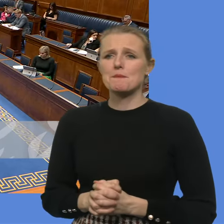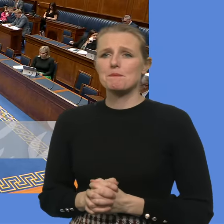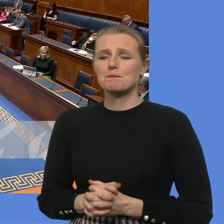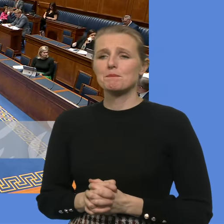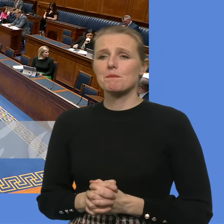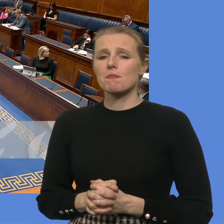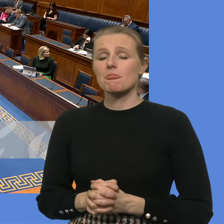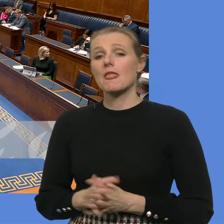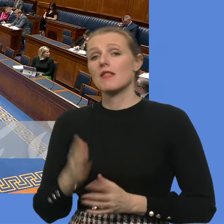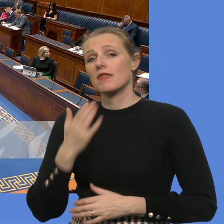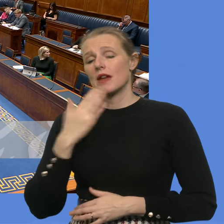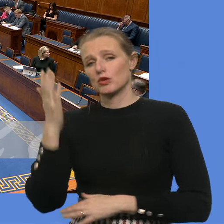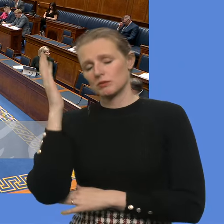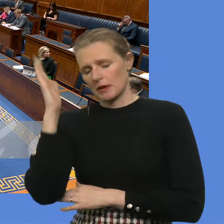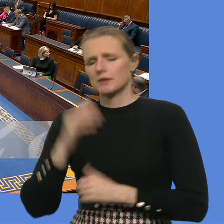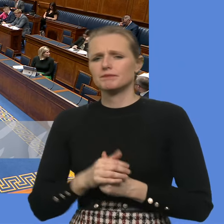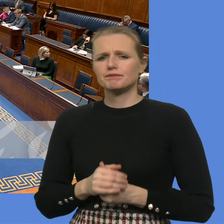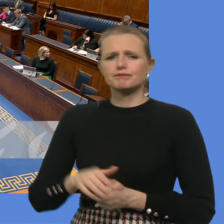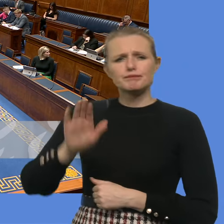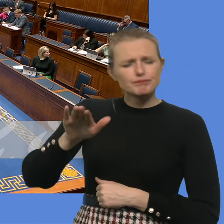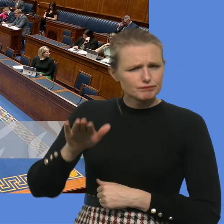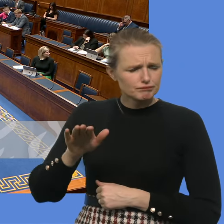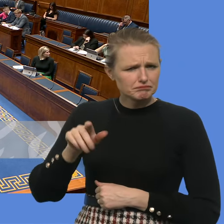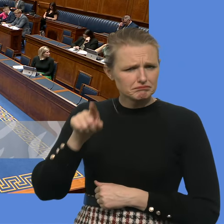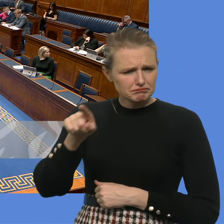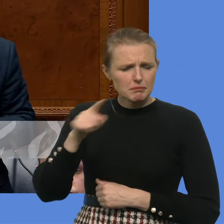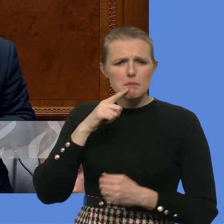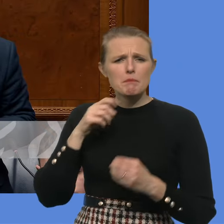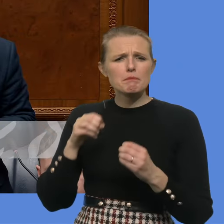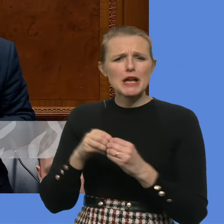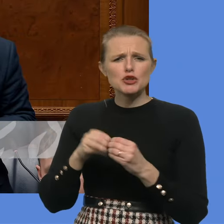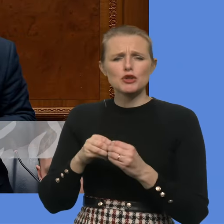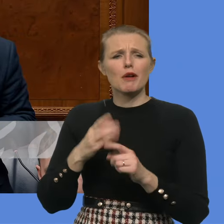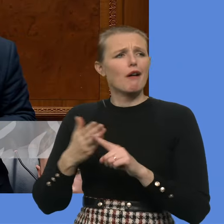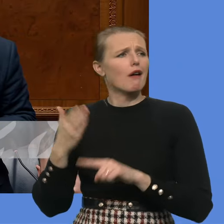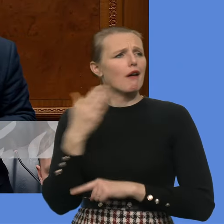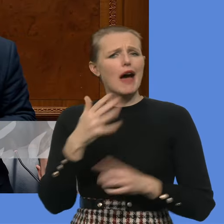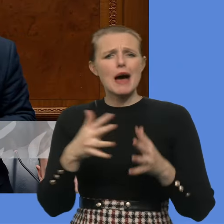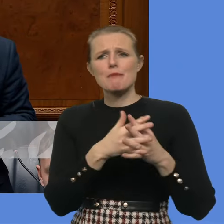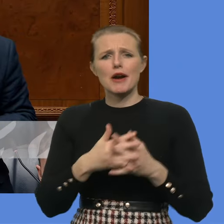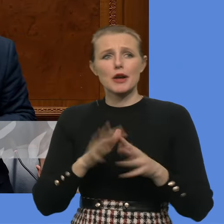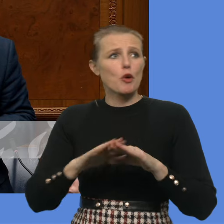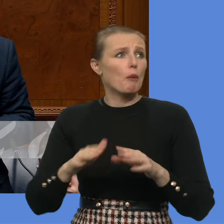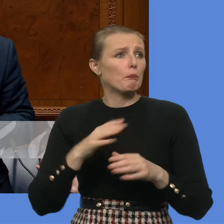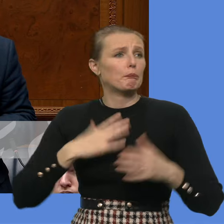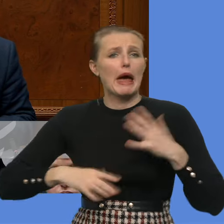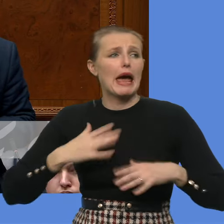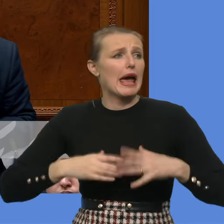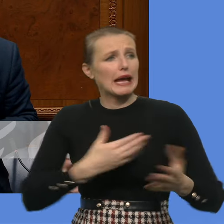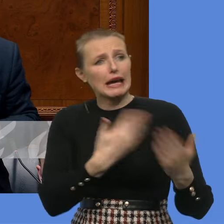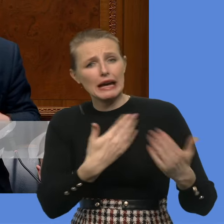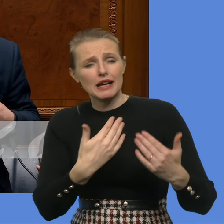Concorla, I note just your comment that it wasn't a begging bowl, and that it's a two-way